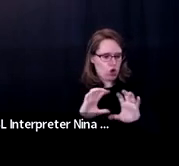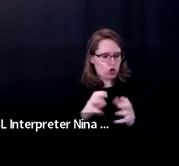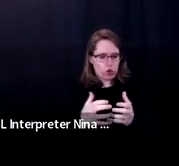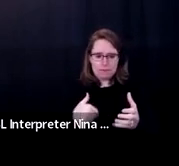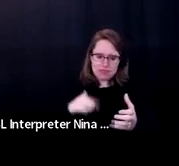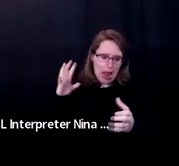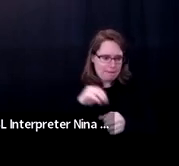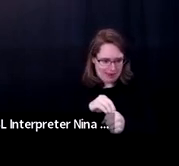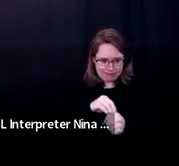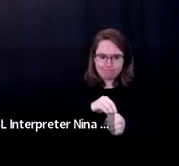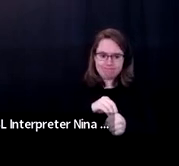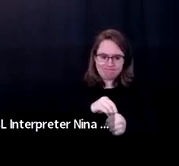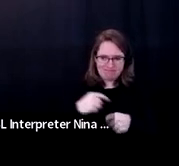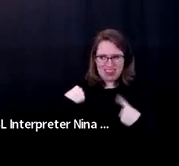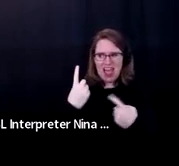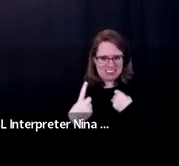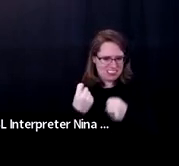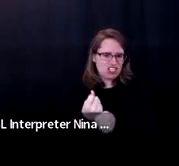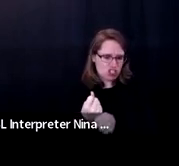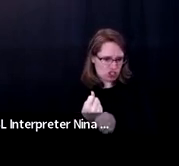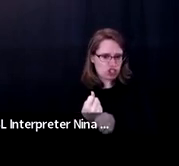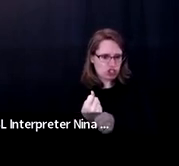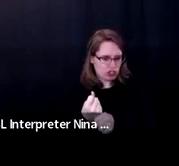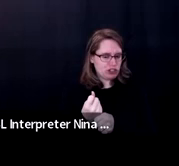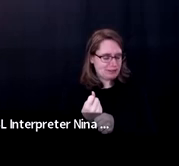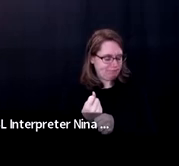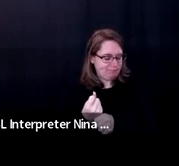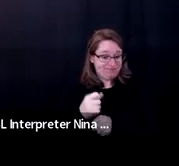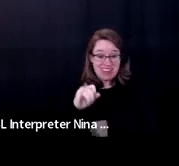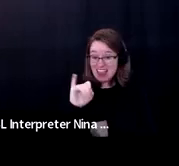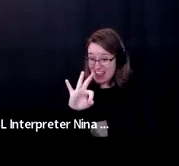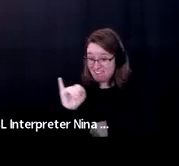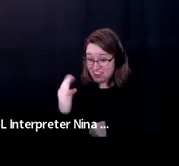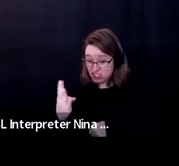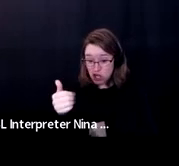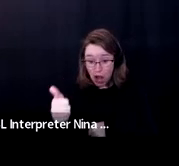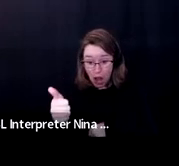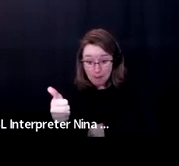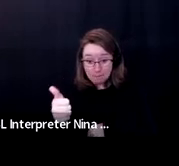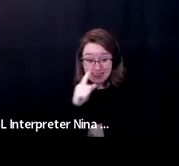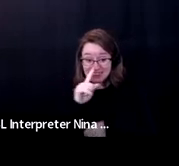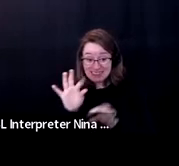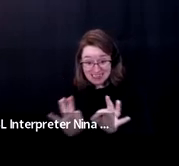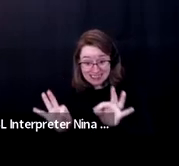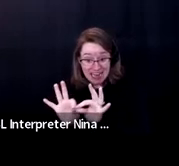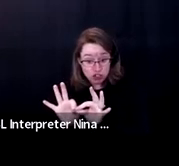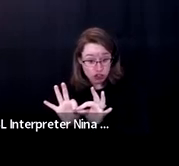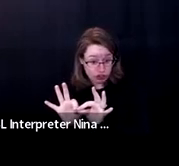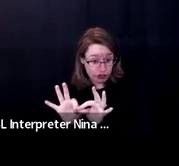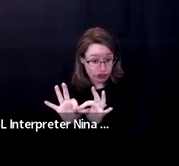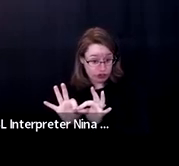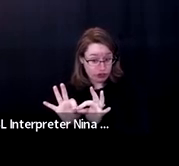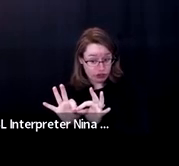participated in the last year. And it's like, if the jobs themselves are essential and